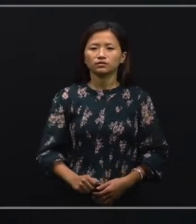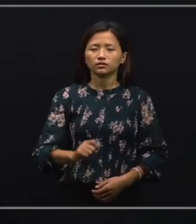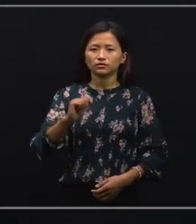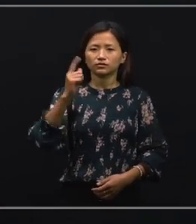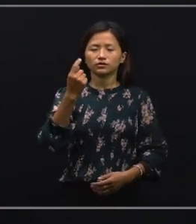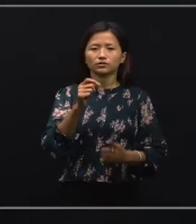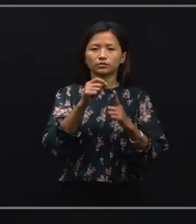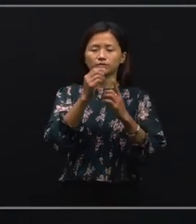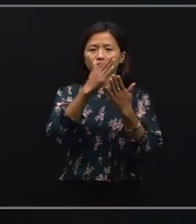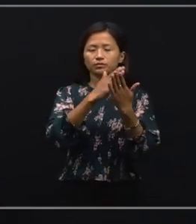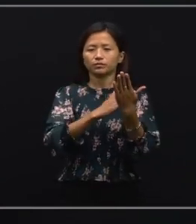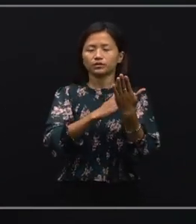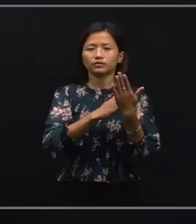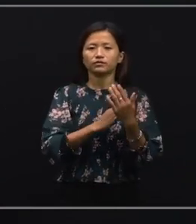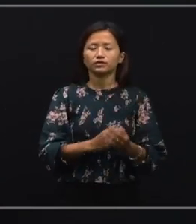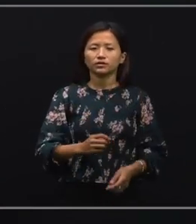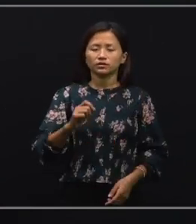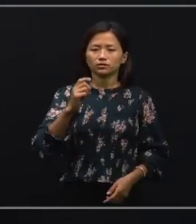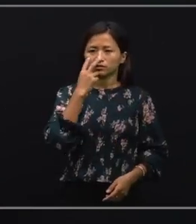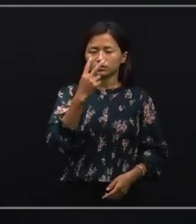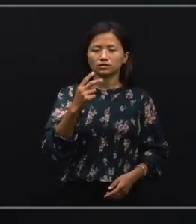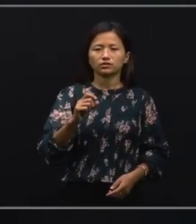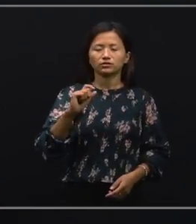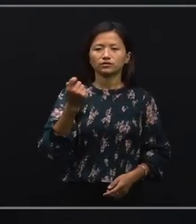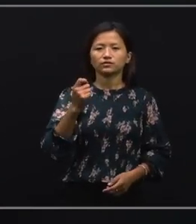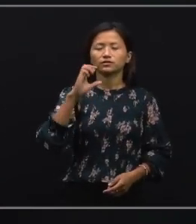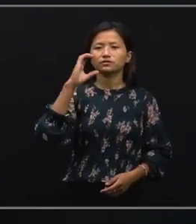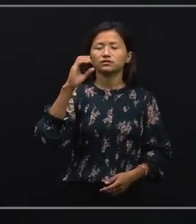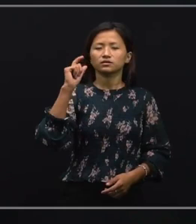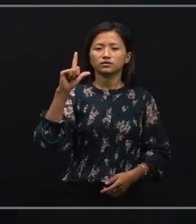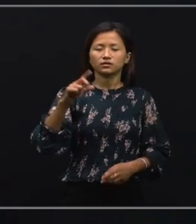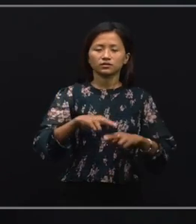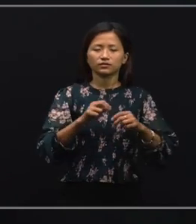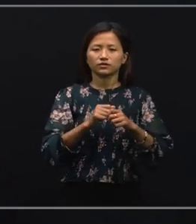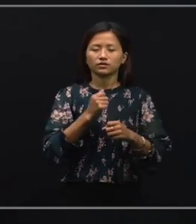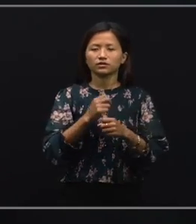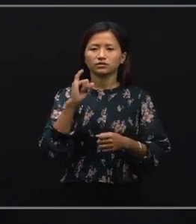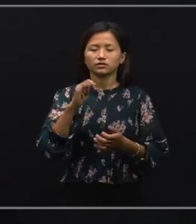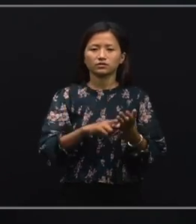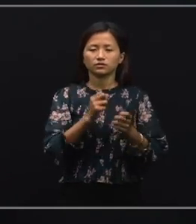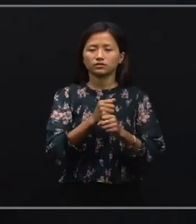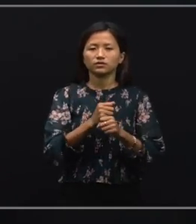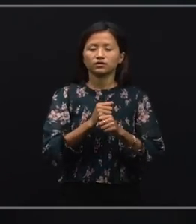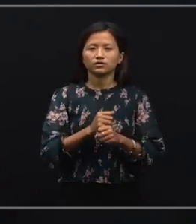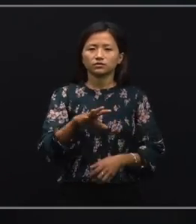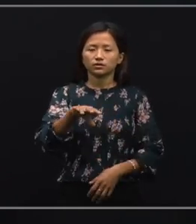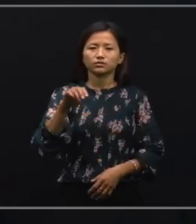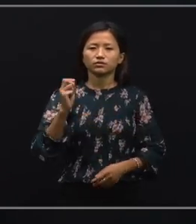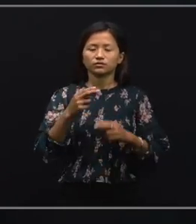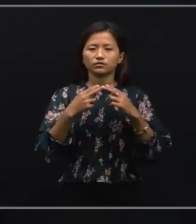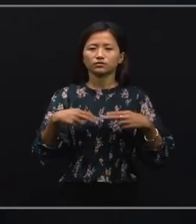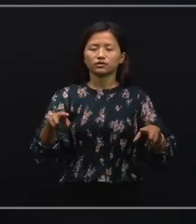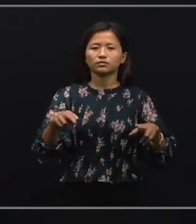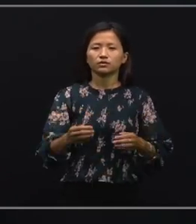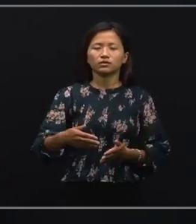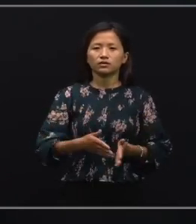the first paragraph, we will see that the chieftain was requesting a boatman to take them, to ferry